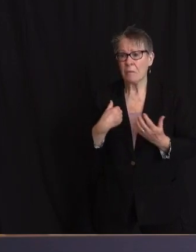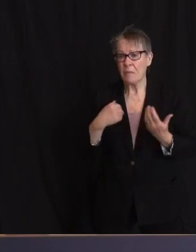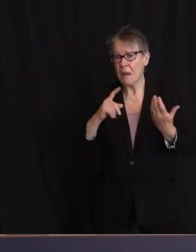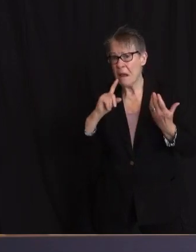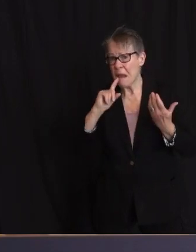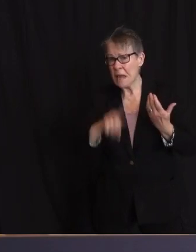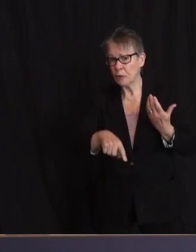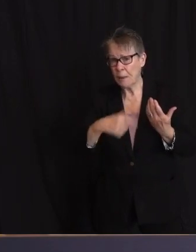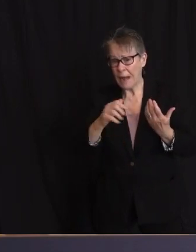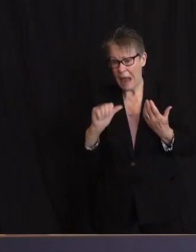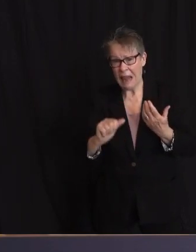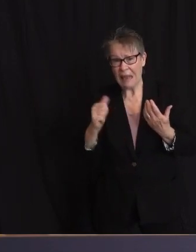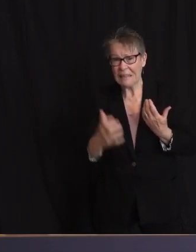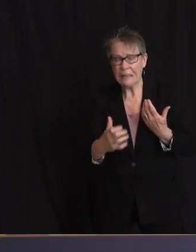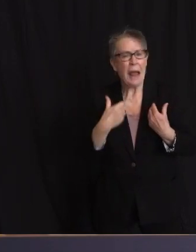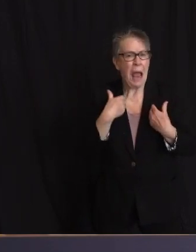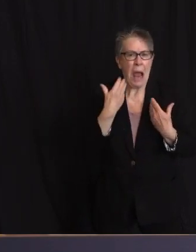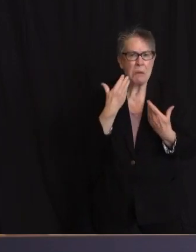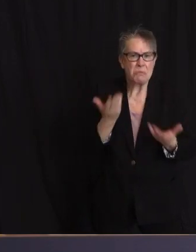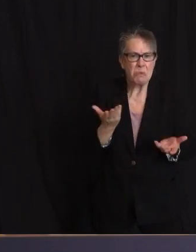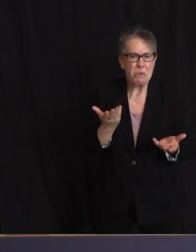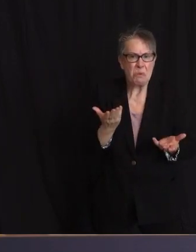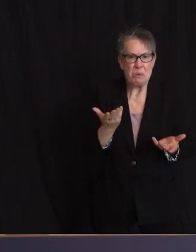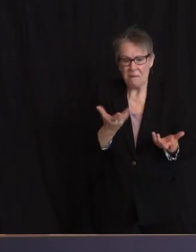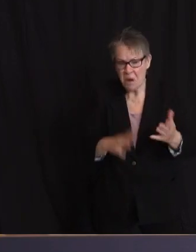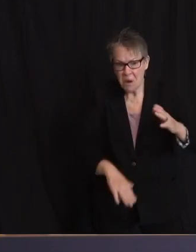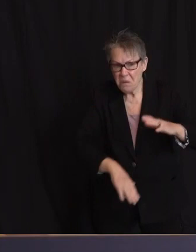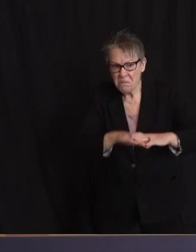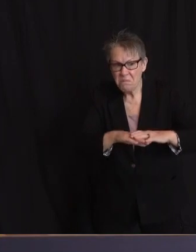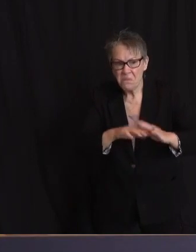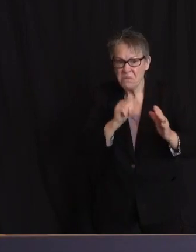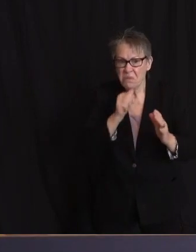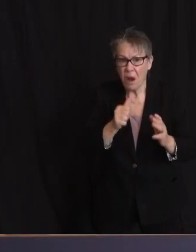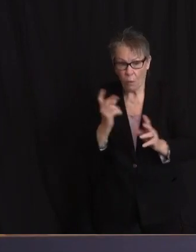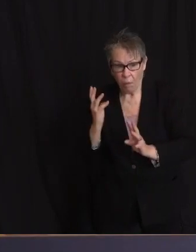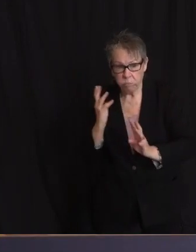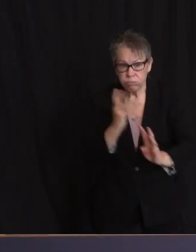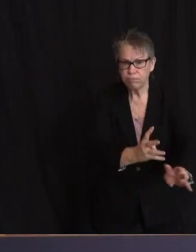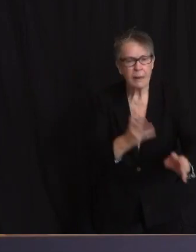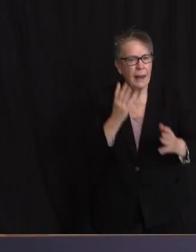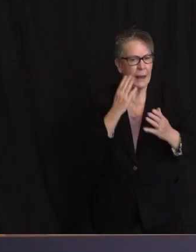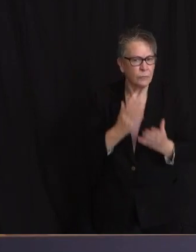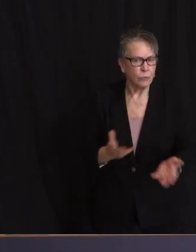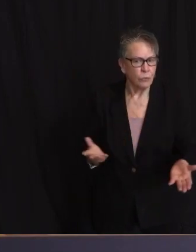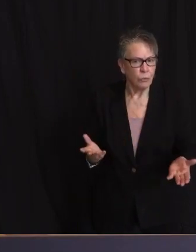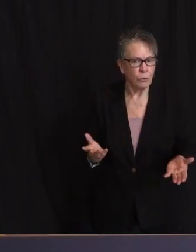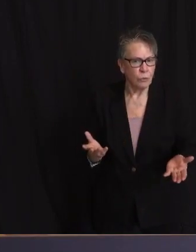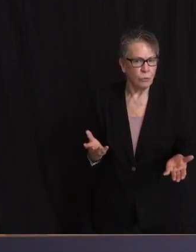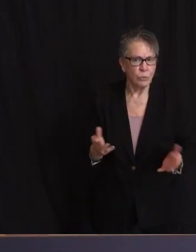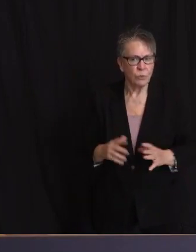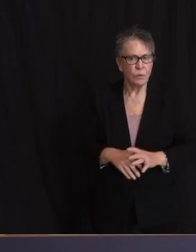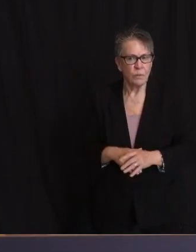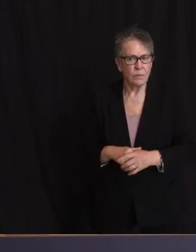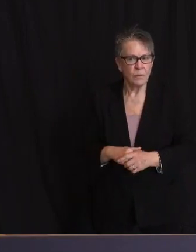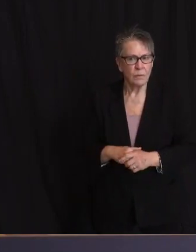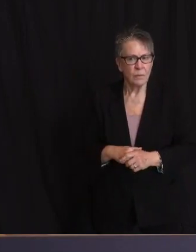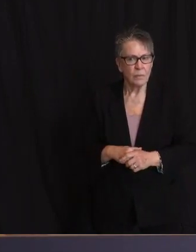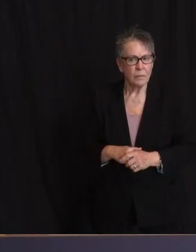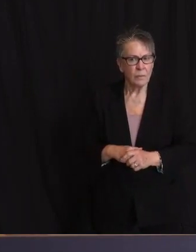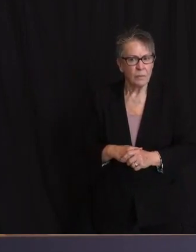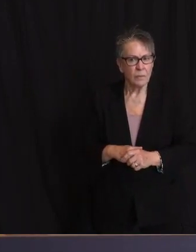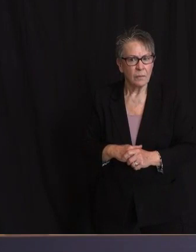collectively that healthcare infrastructure, and by the way, getting federal money, as Jared rightfully pointed out, to maintain that